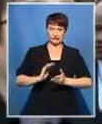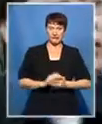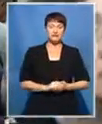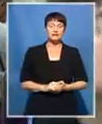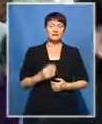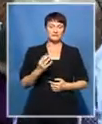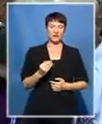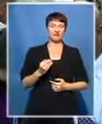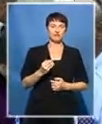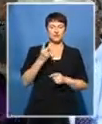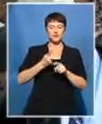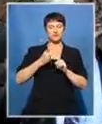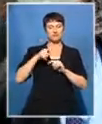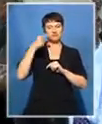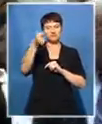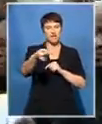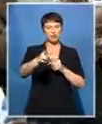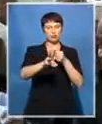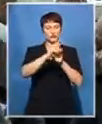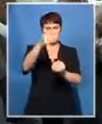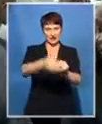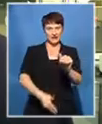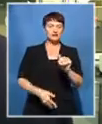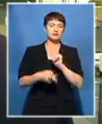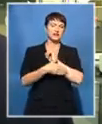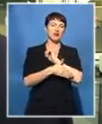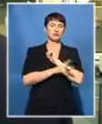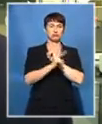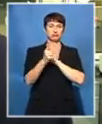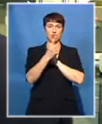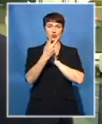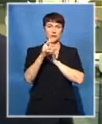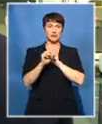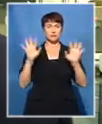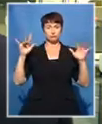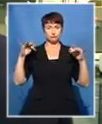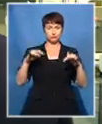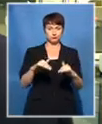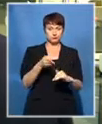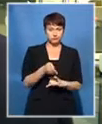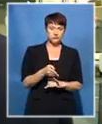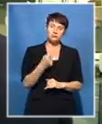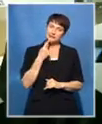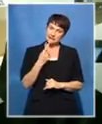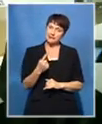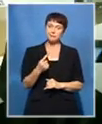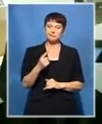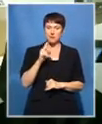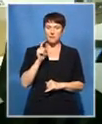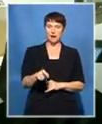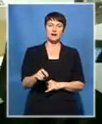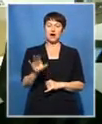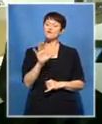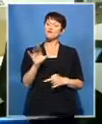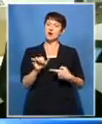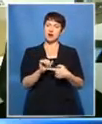the end of next week to try to lock those agreements down. For Africa, charities say there is a real need for action. The